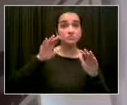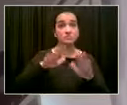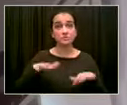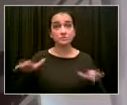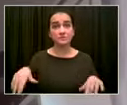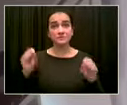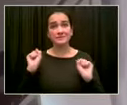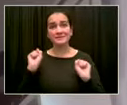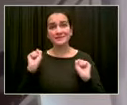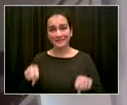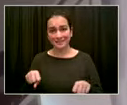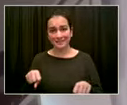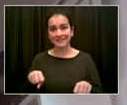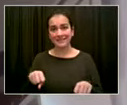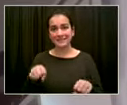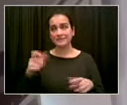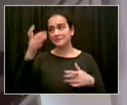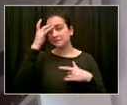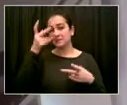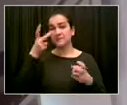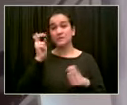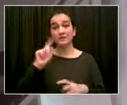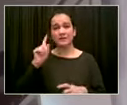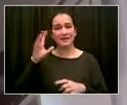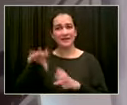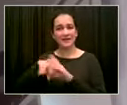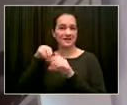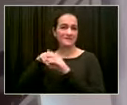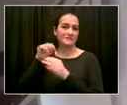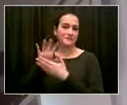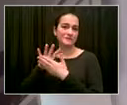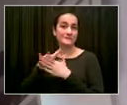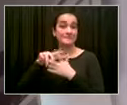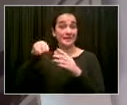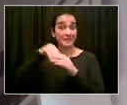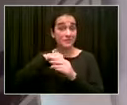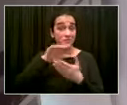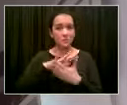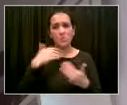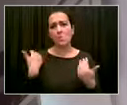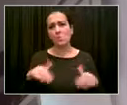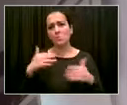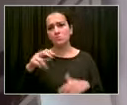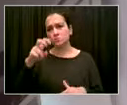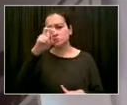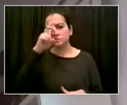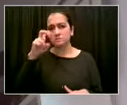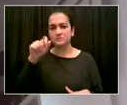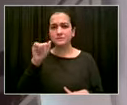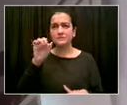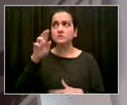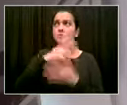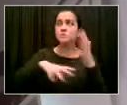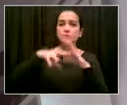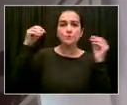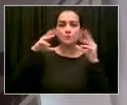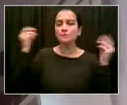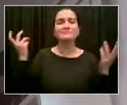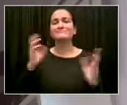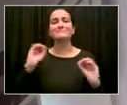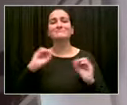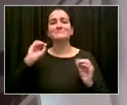over is what goes on actually in those buildings. And so to the point that you're raising, you know, we did see this inquiry, in